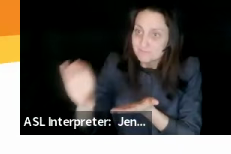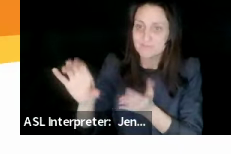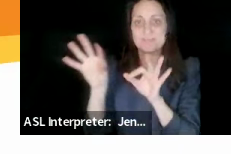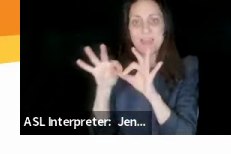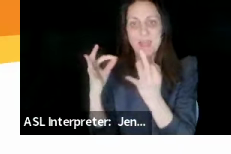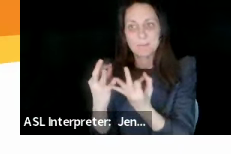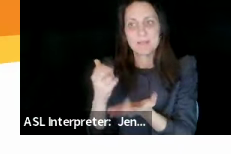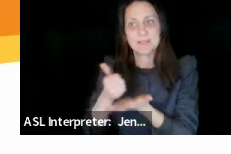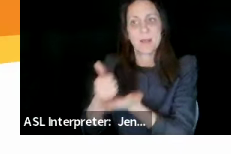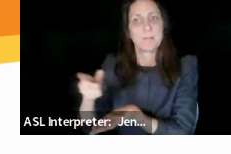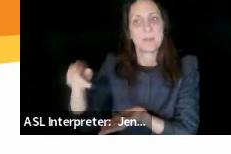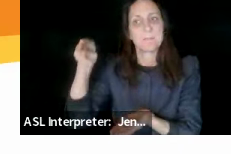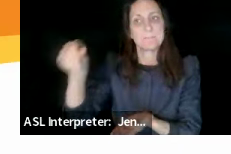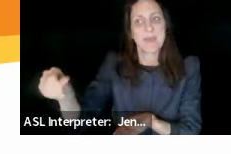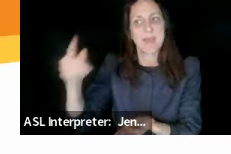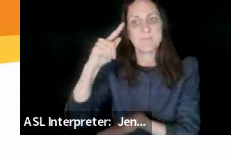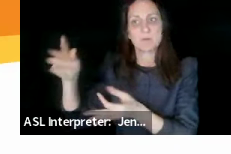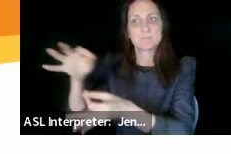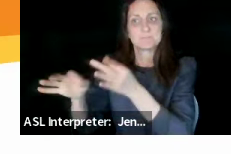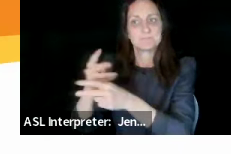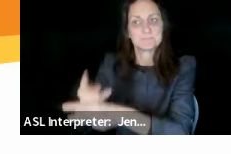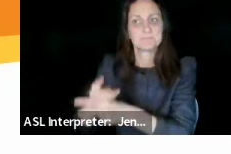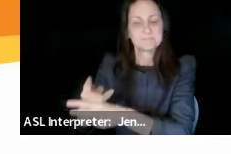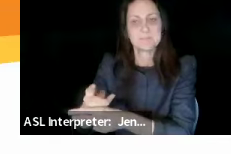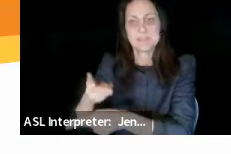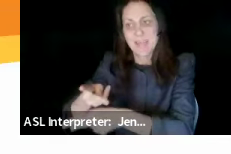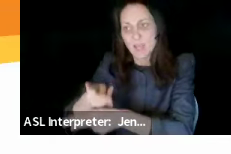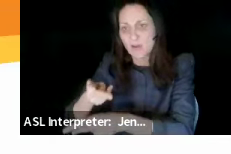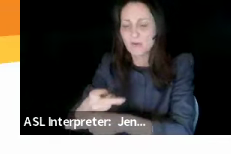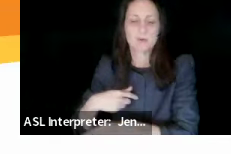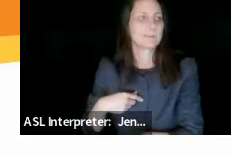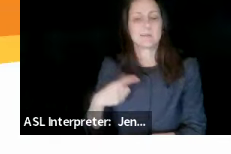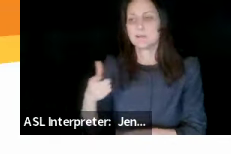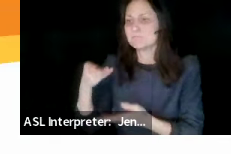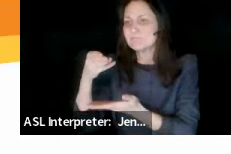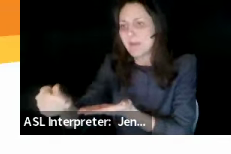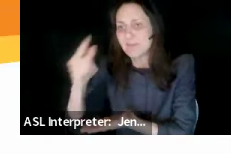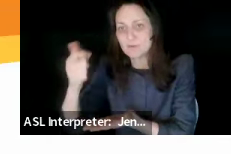have projects that require they're paying travel for families. You can't